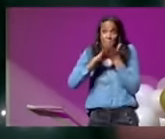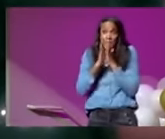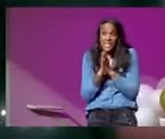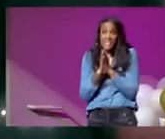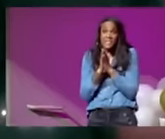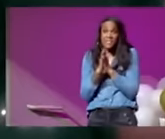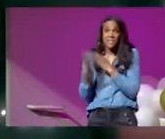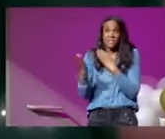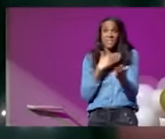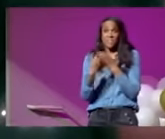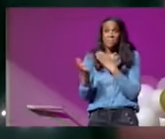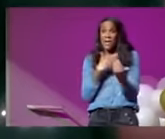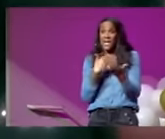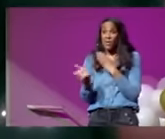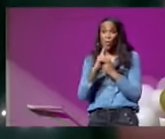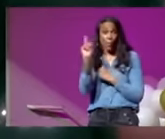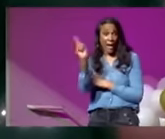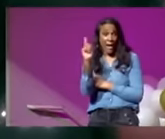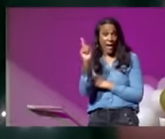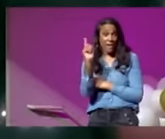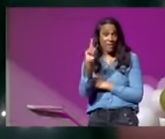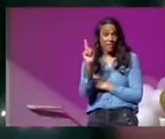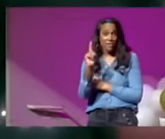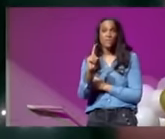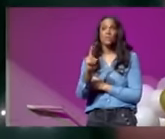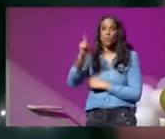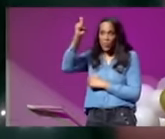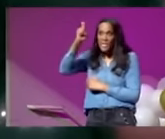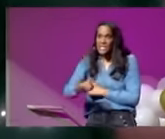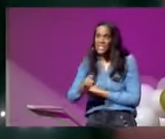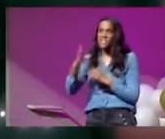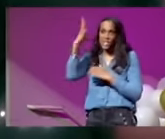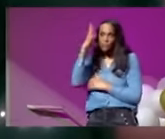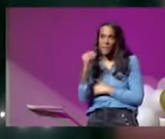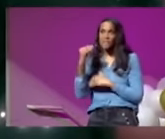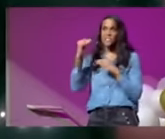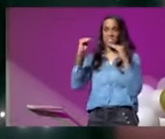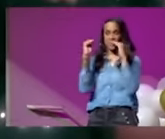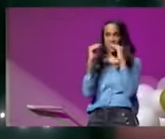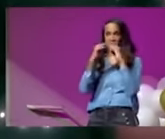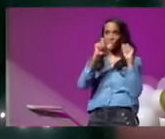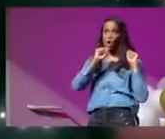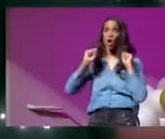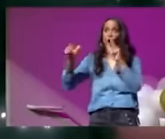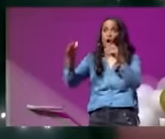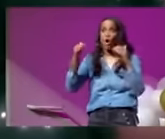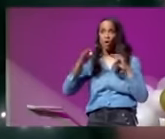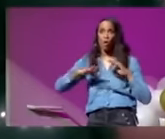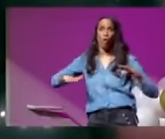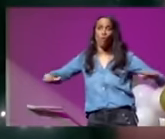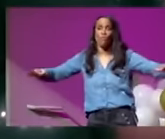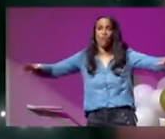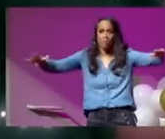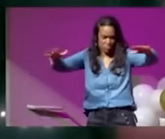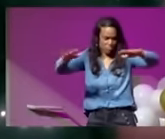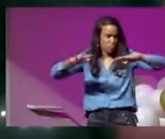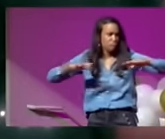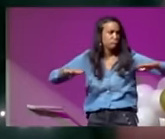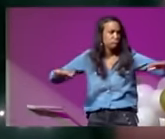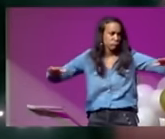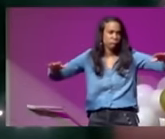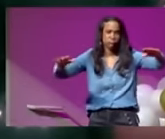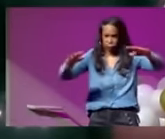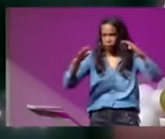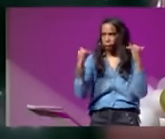Israel, you gotta have justice in Palestine. And so, my sisters and brothers, understand that here